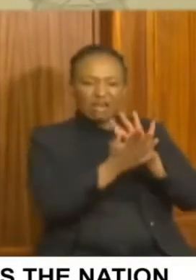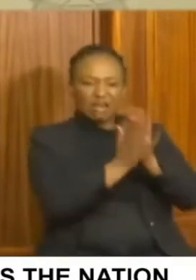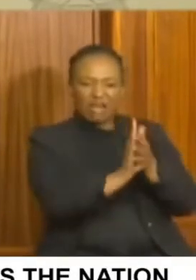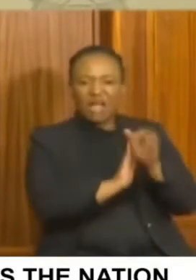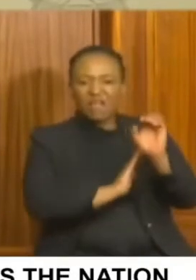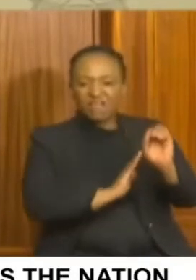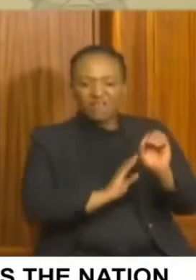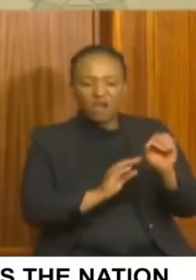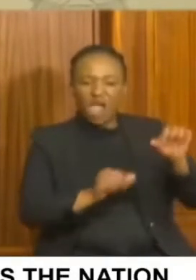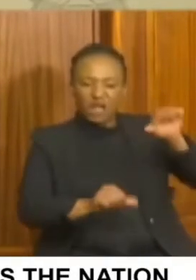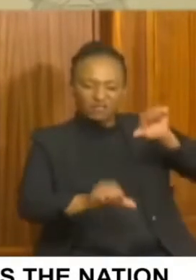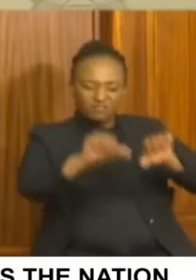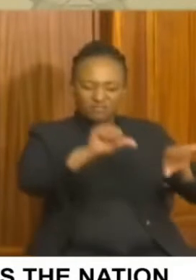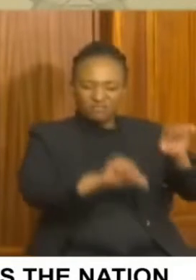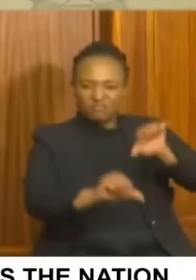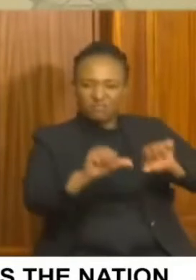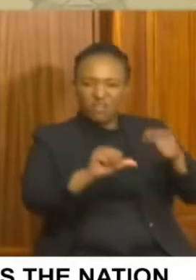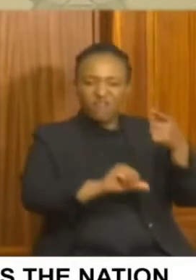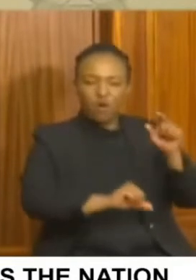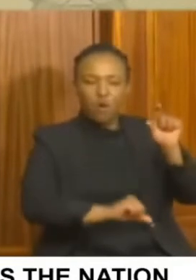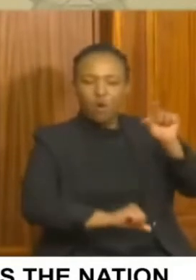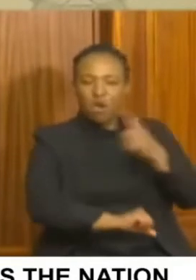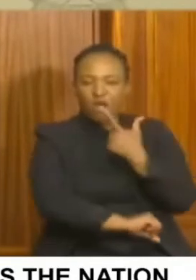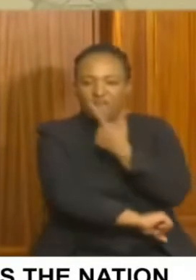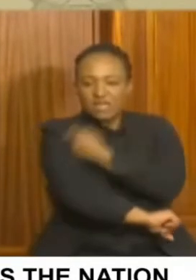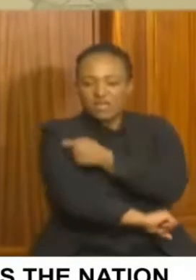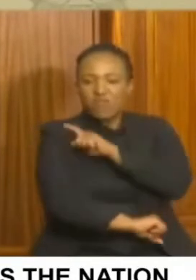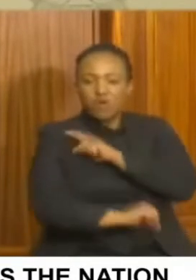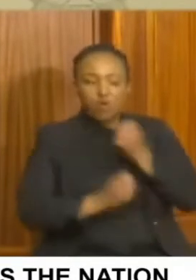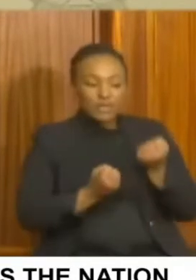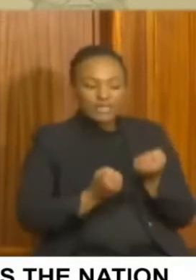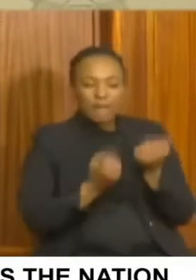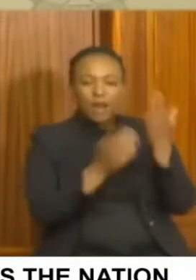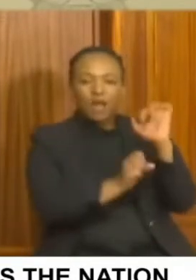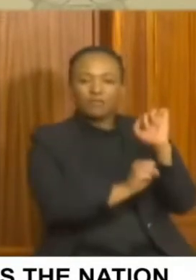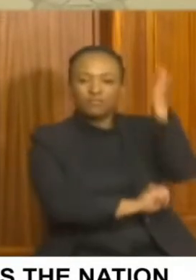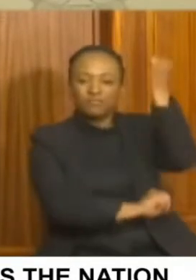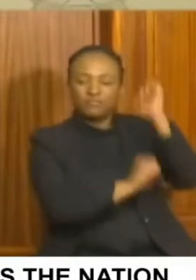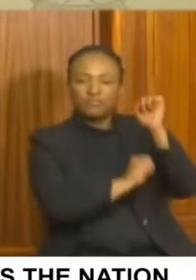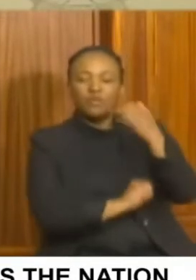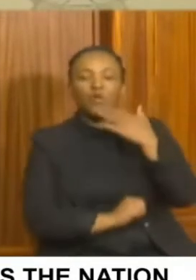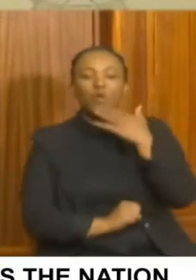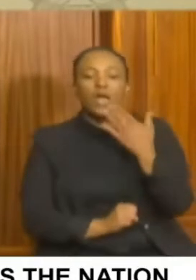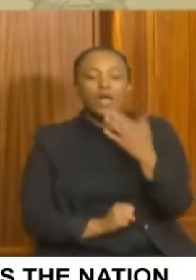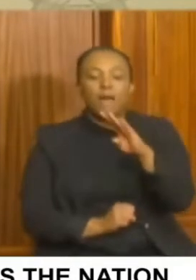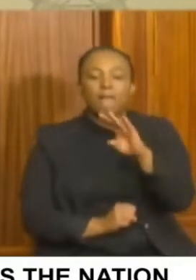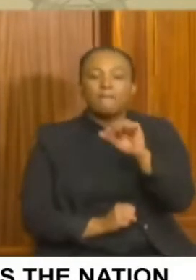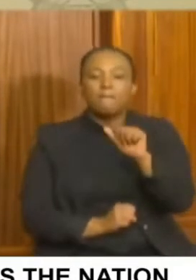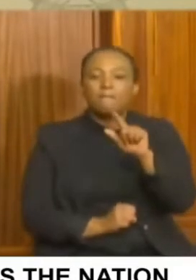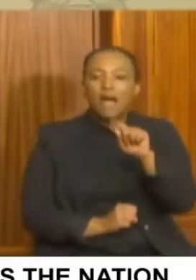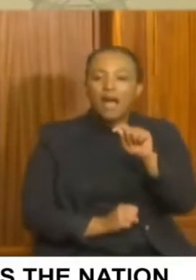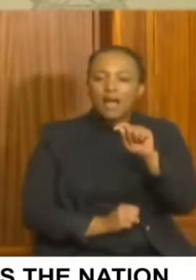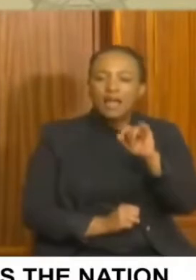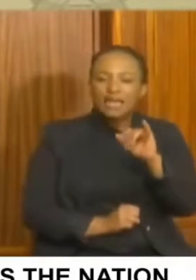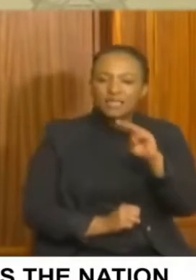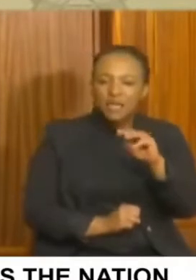of ingredients. Tell the truth. It was a cash in transit heist. That's what held up the vaccine. In Baltimore, in the United